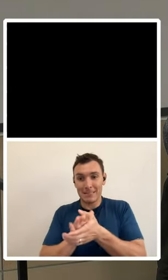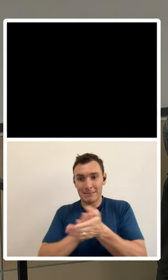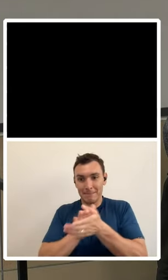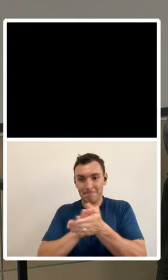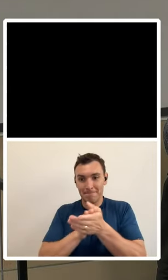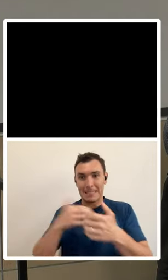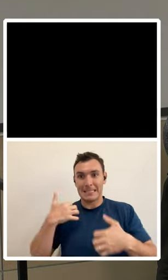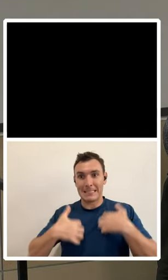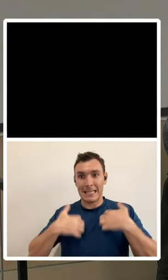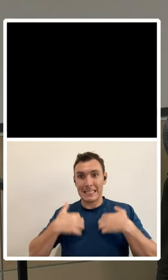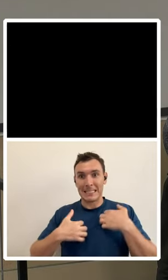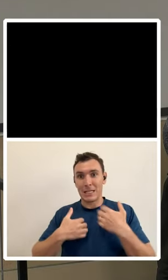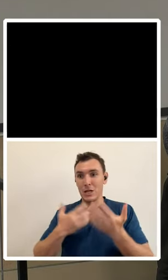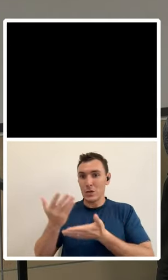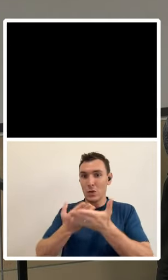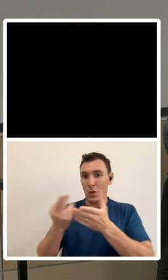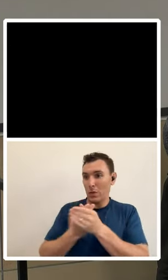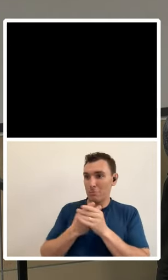incredible story,